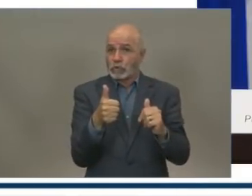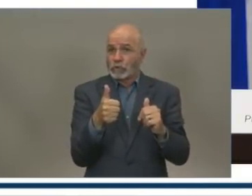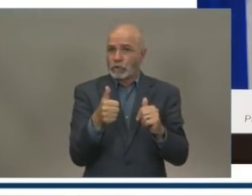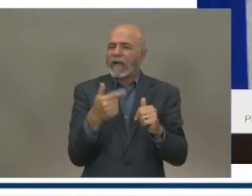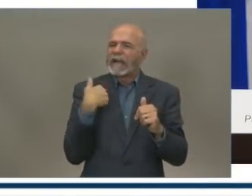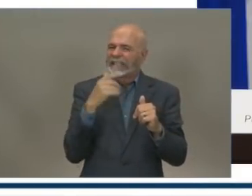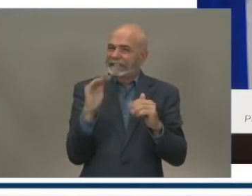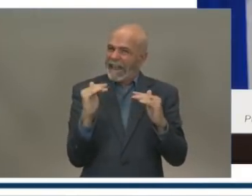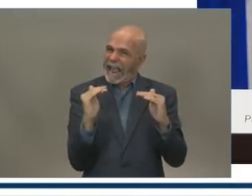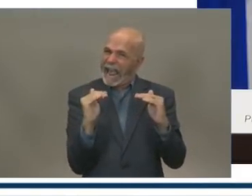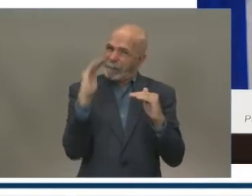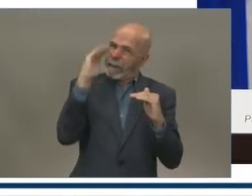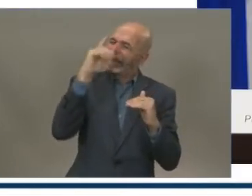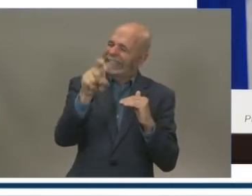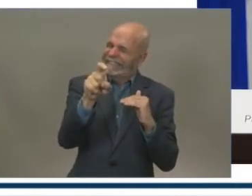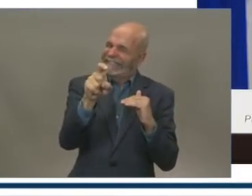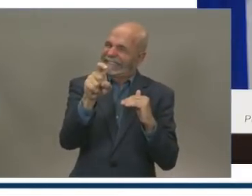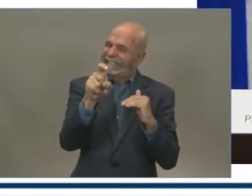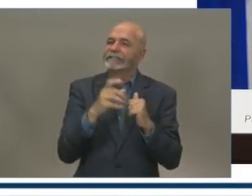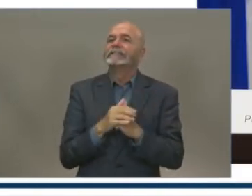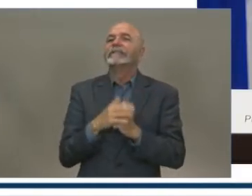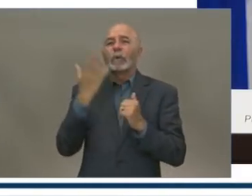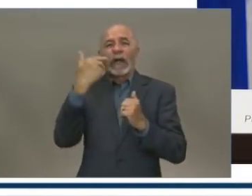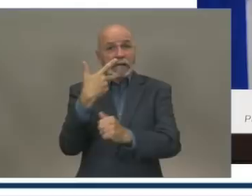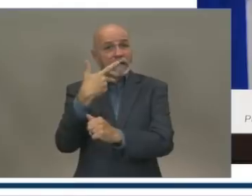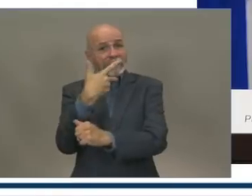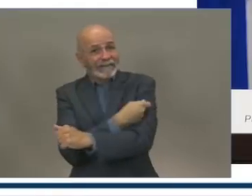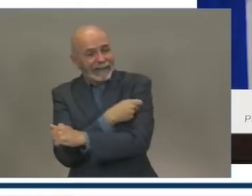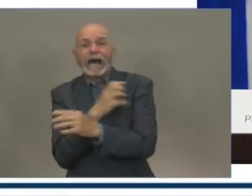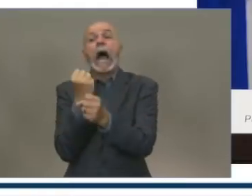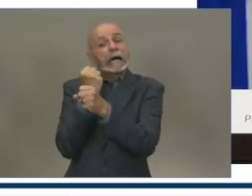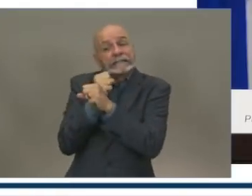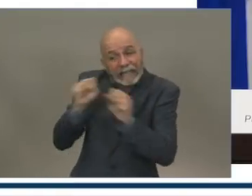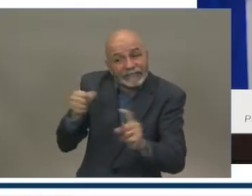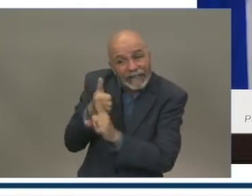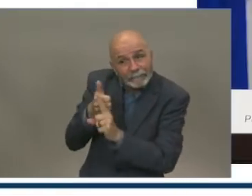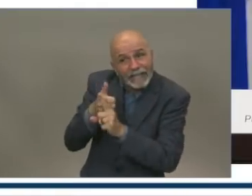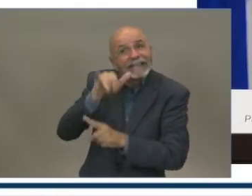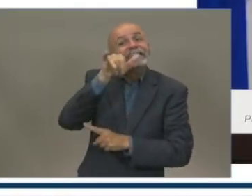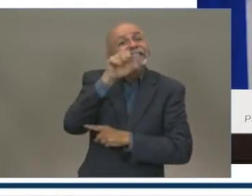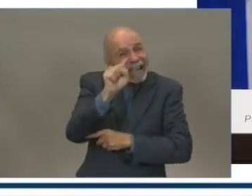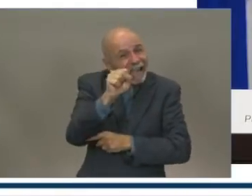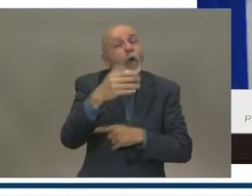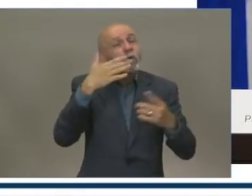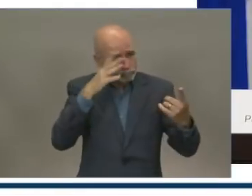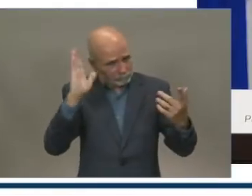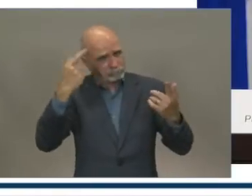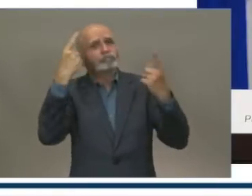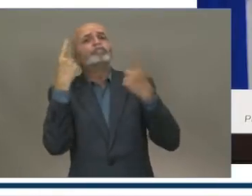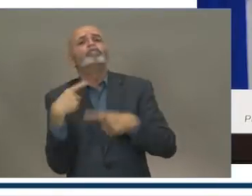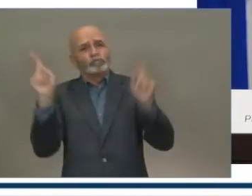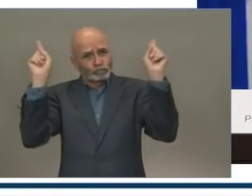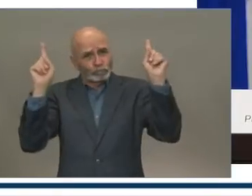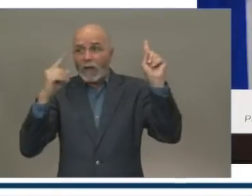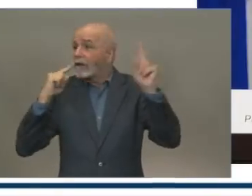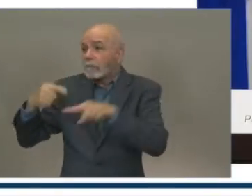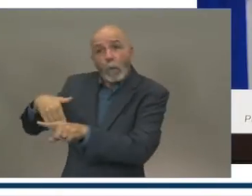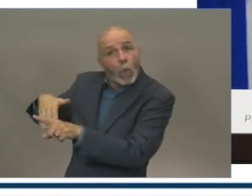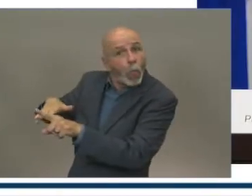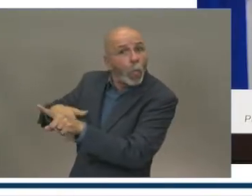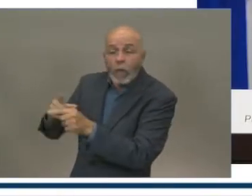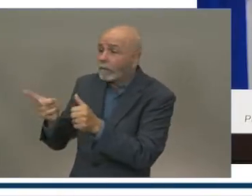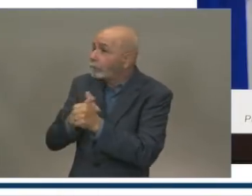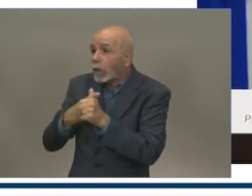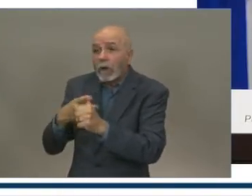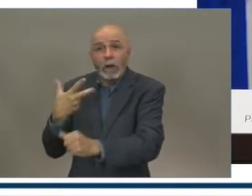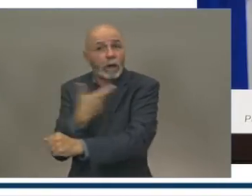The vaccines are safe and they're effective, and it's not too late to get that first dose. And I know some Nova Scotians are taking